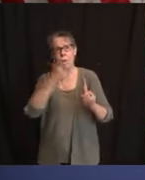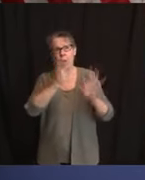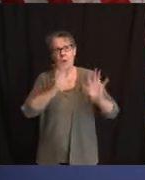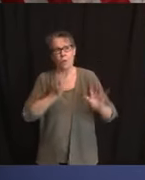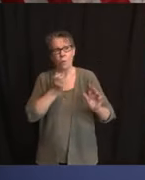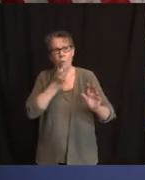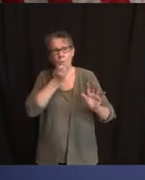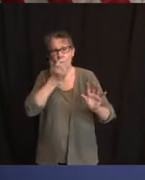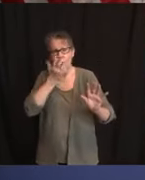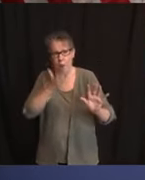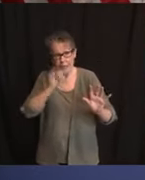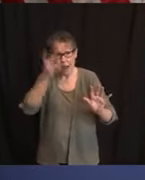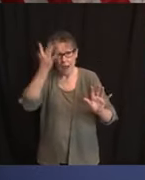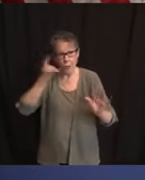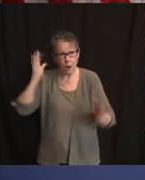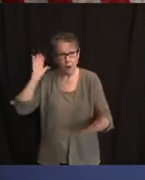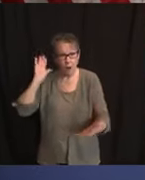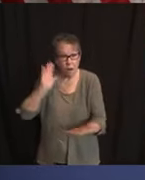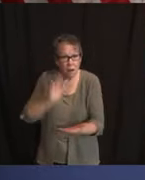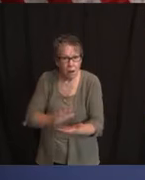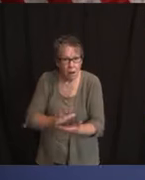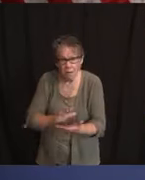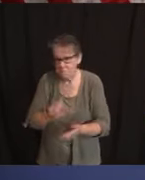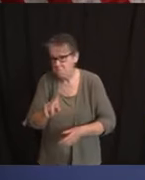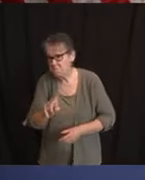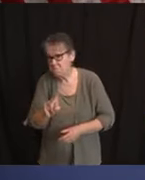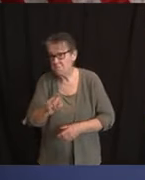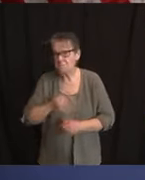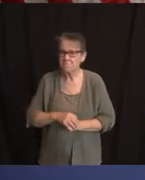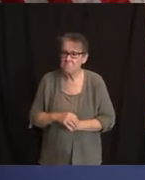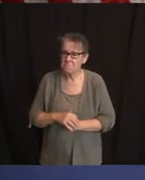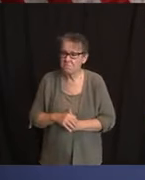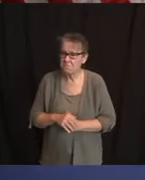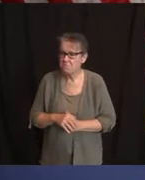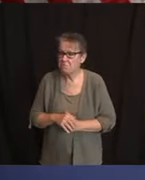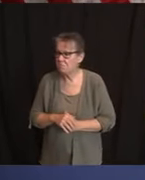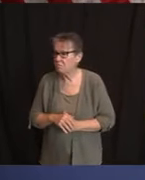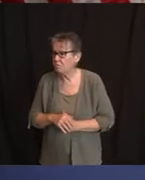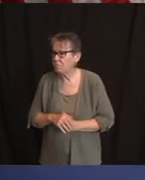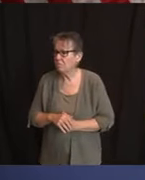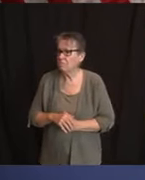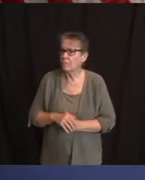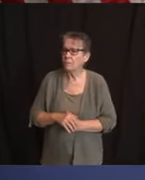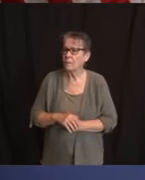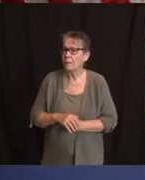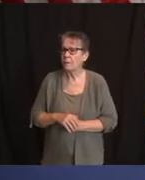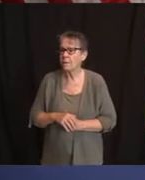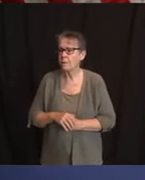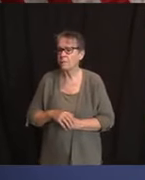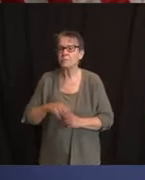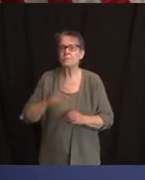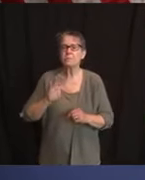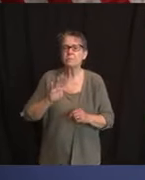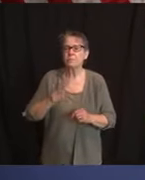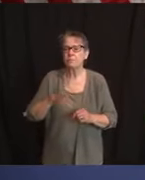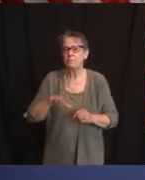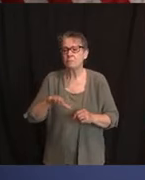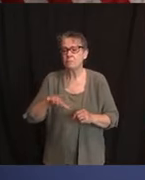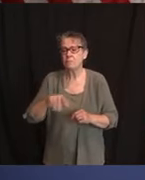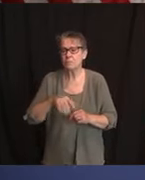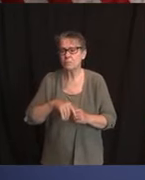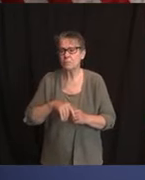from institutional settings? Do we know that percentage? And one more, sir. Okay. And what can we